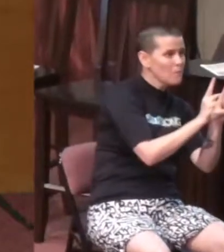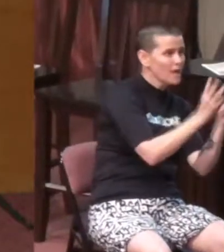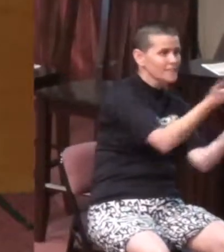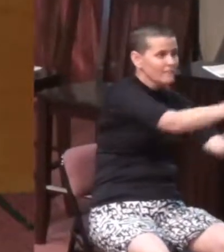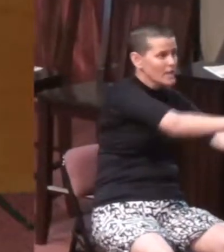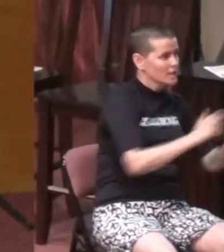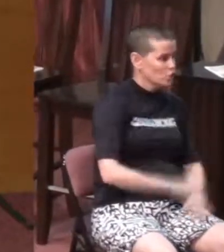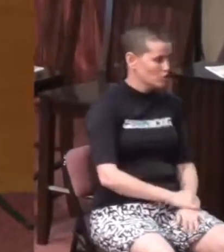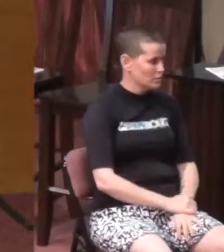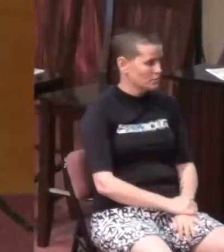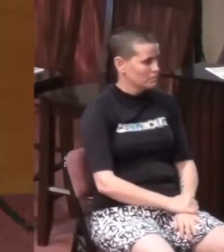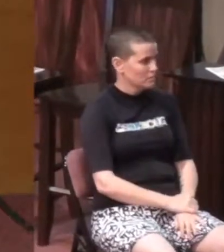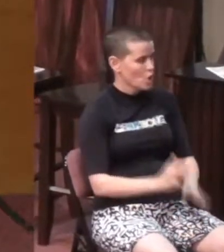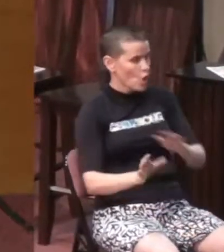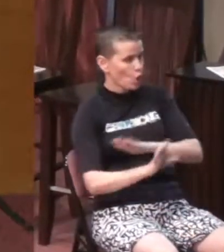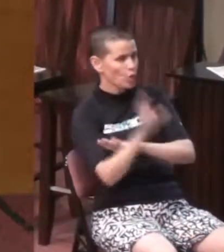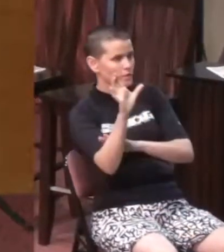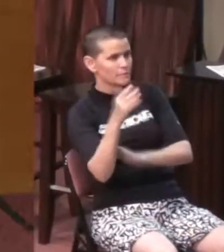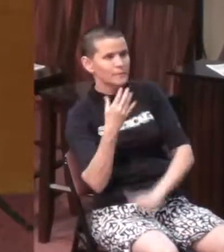corner.